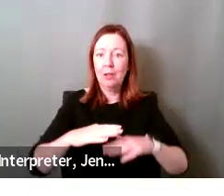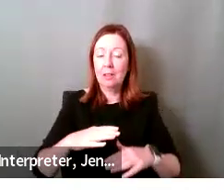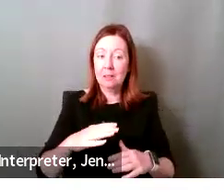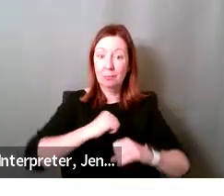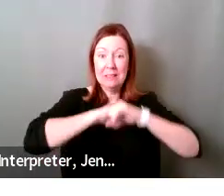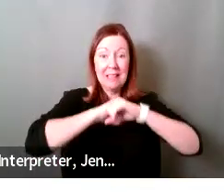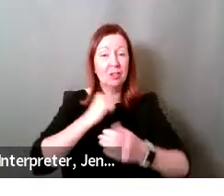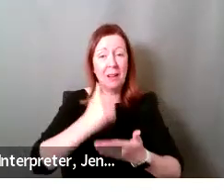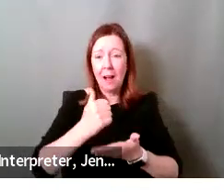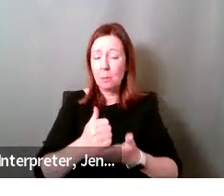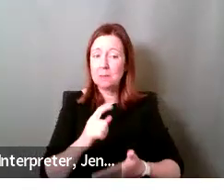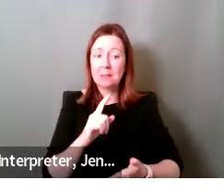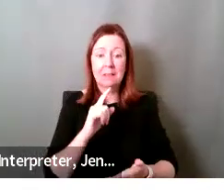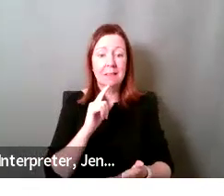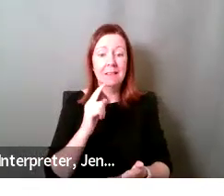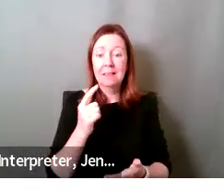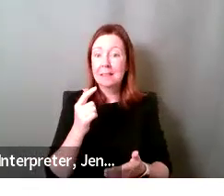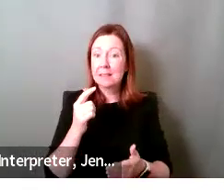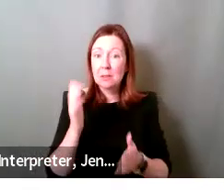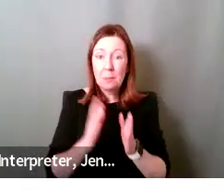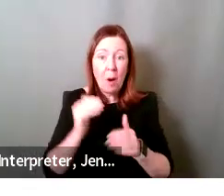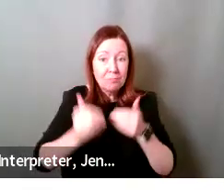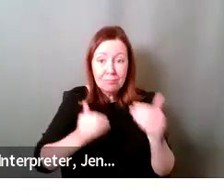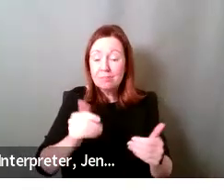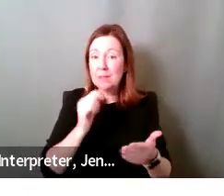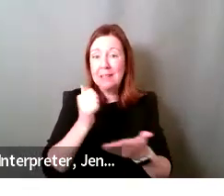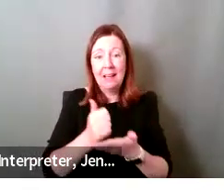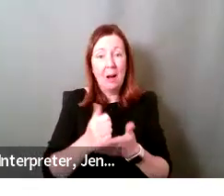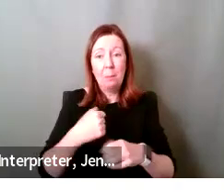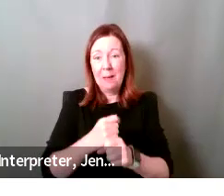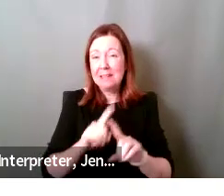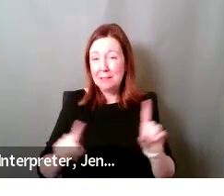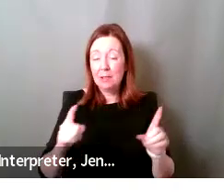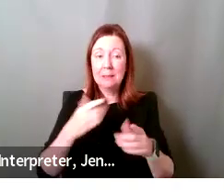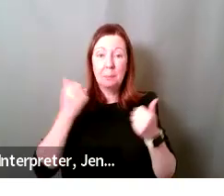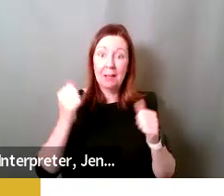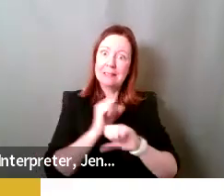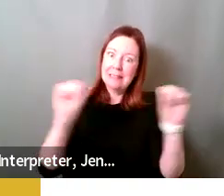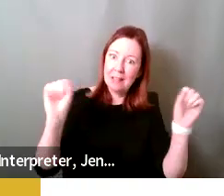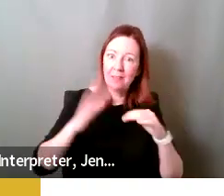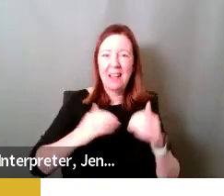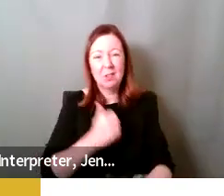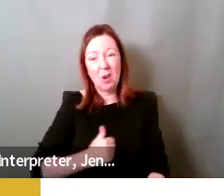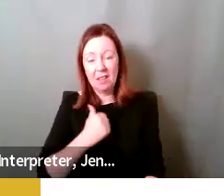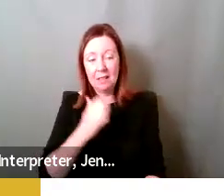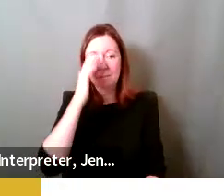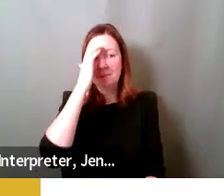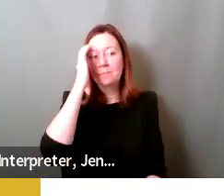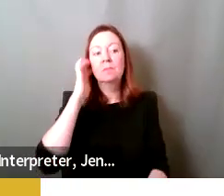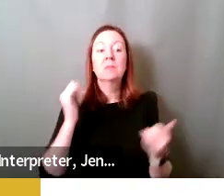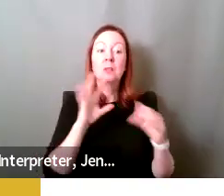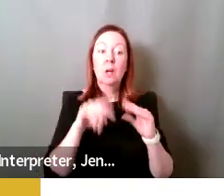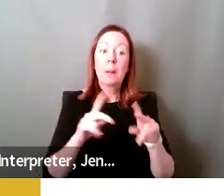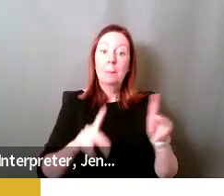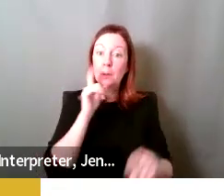these small steps make a difference, and better safe than sorry. So now we'll get into the folks that are at